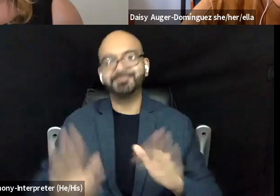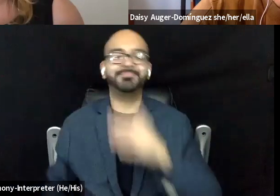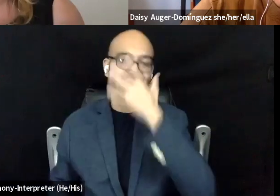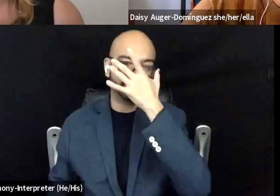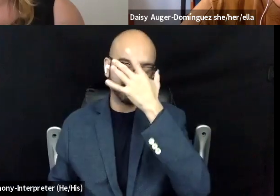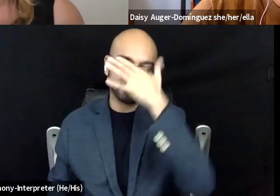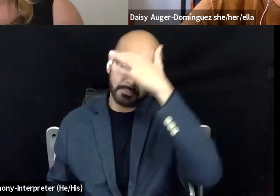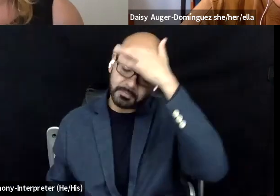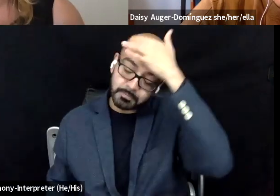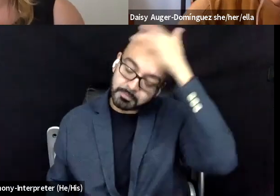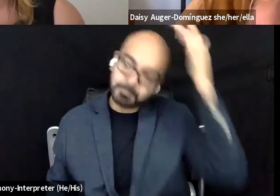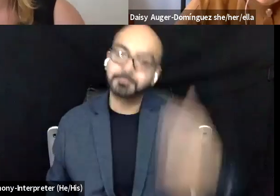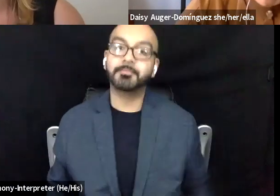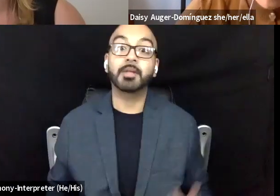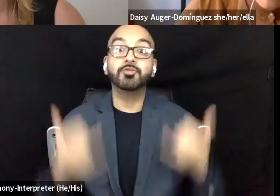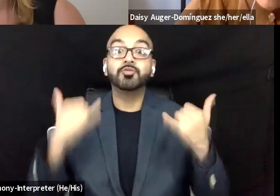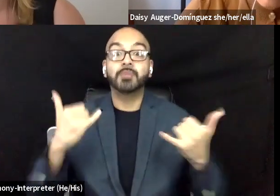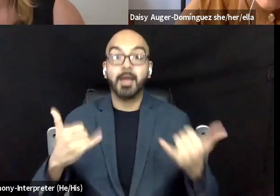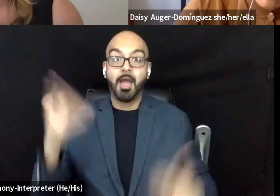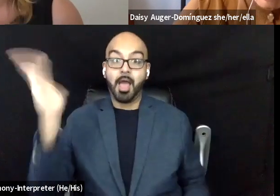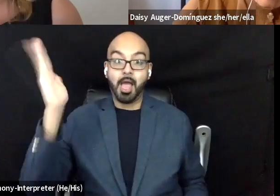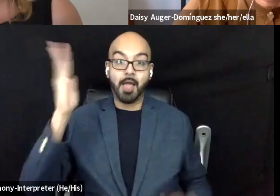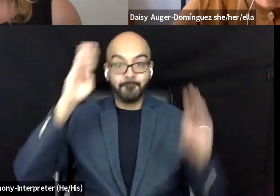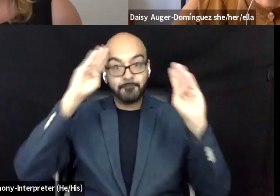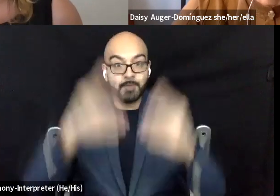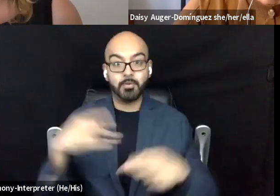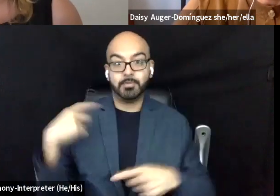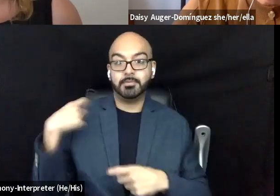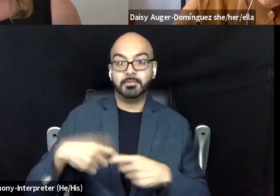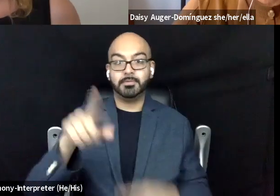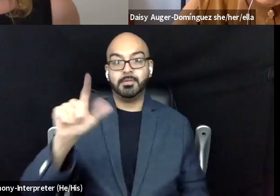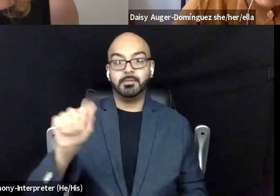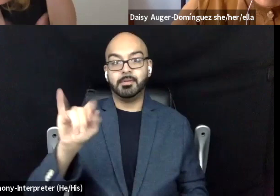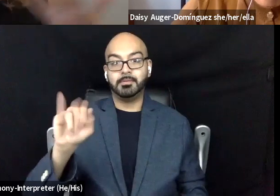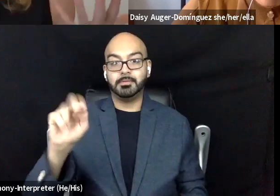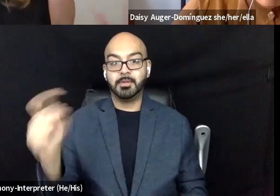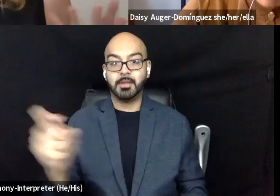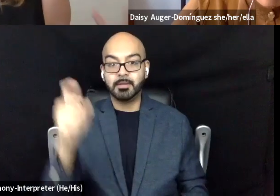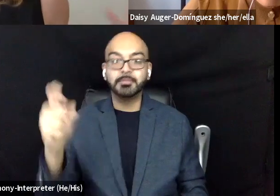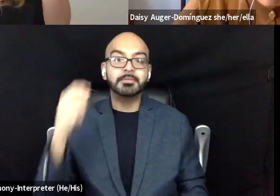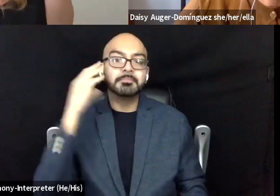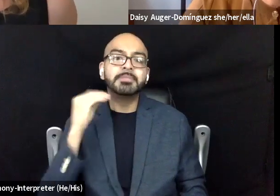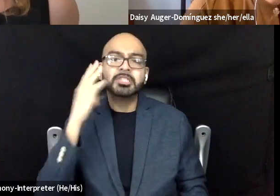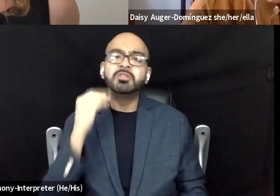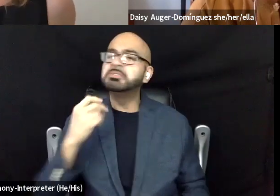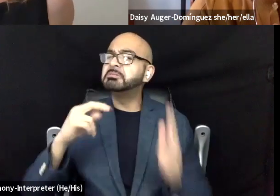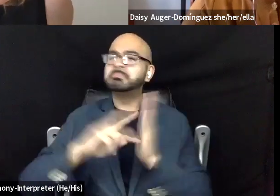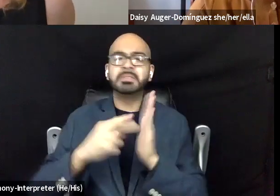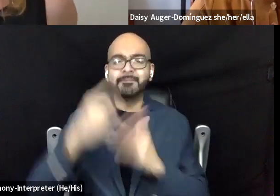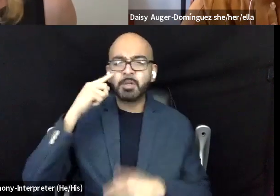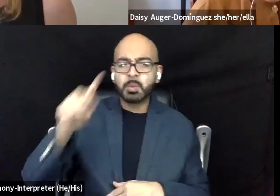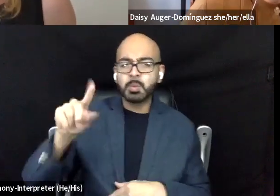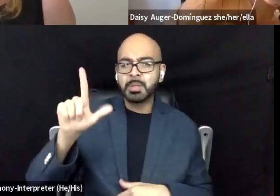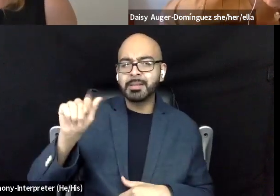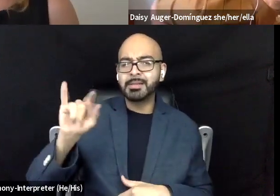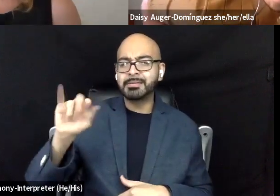So this is about the Latinx experience, and you shared your own experience. What is the Latinx experience? What does that mean?